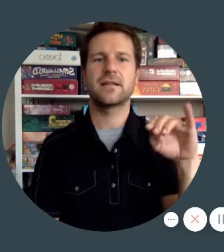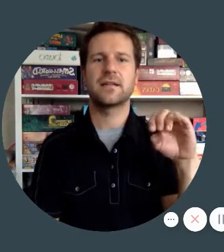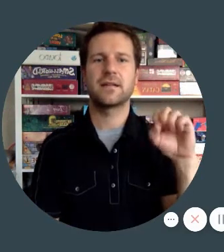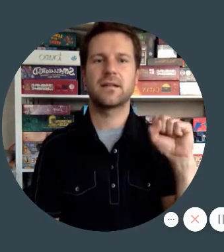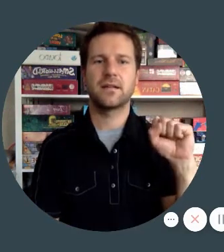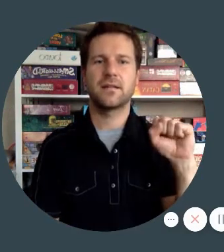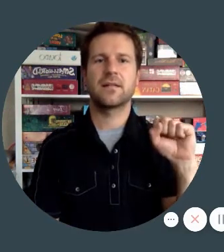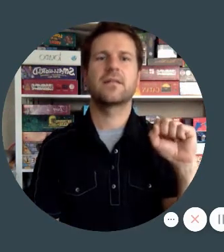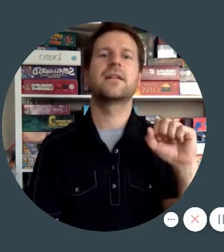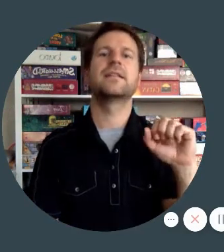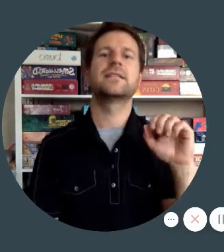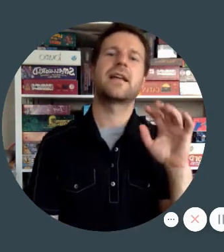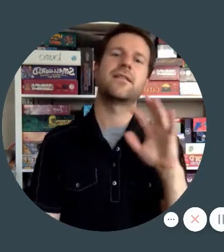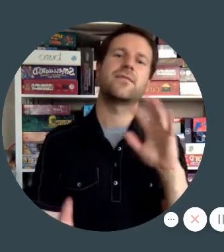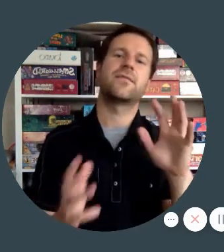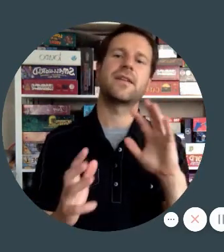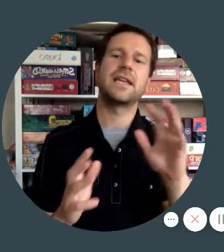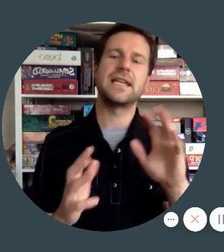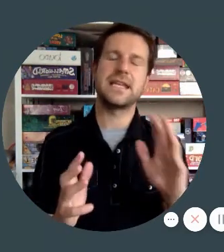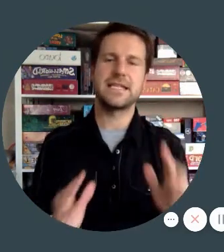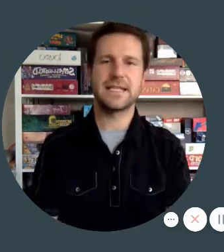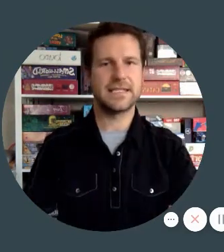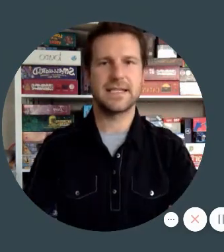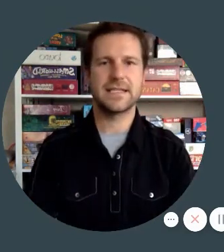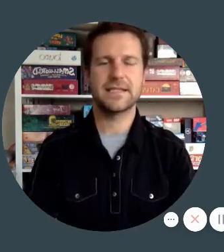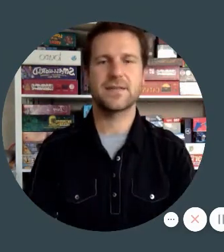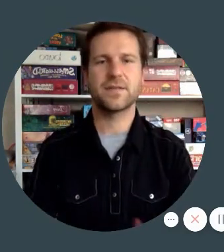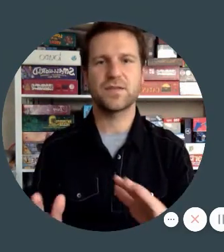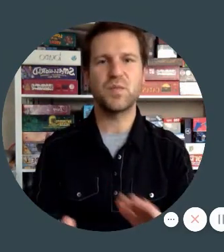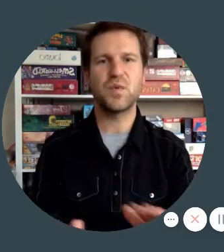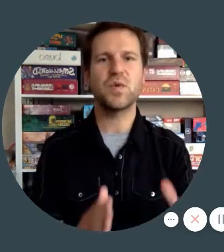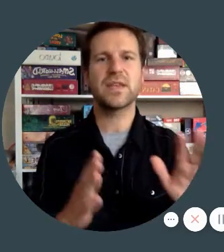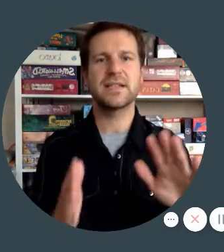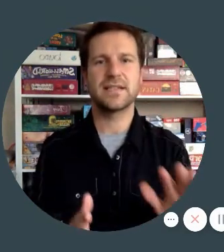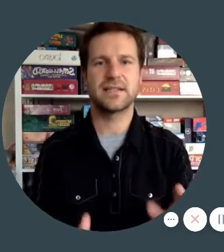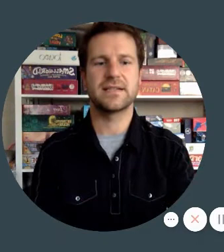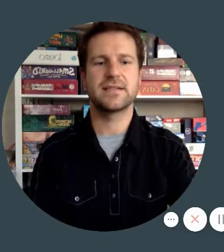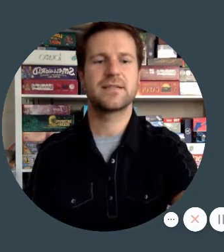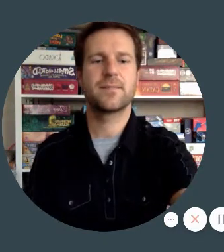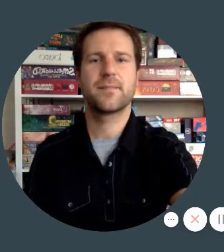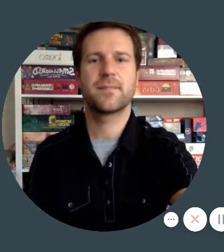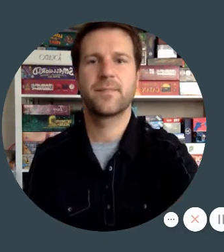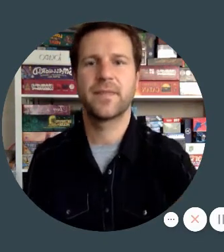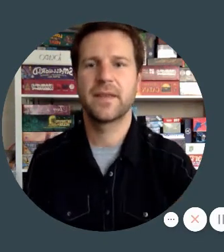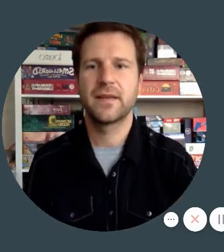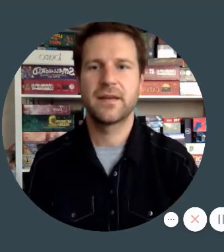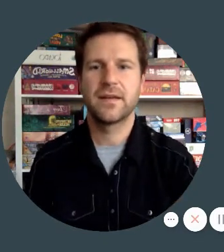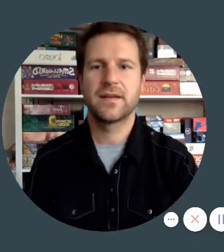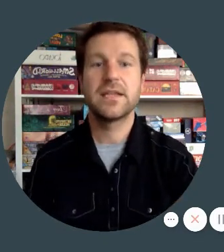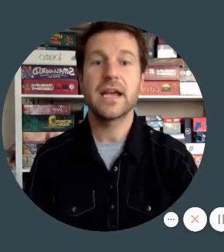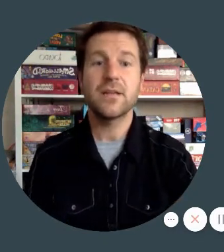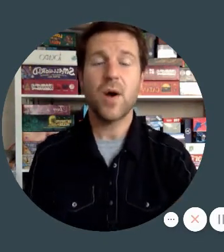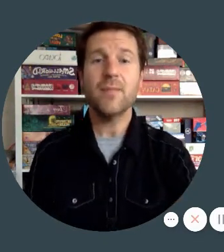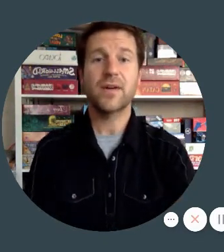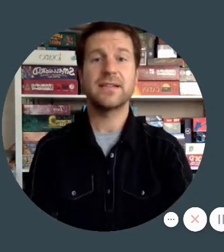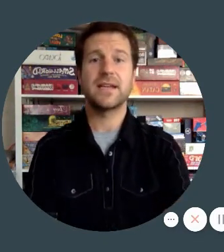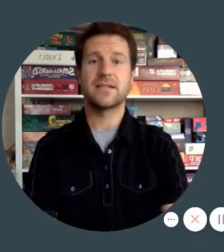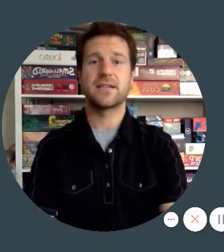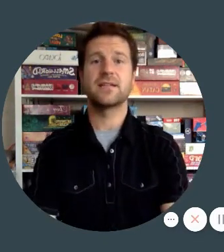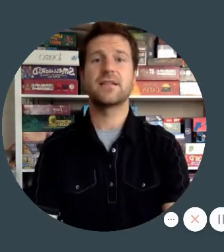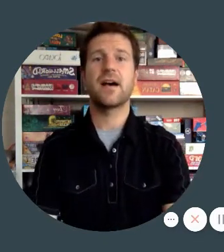catch instead of inconsistent. So smooth, consistent. Check your